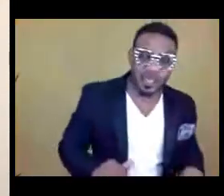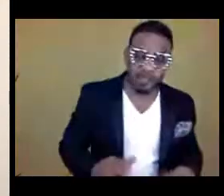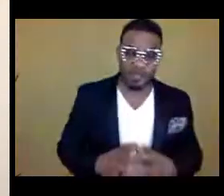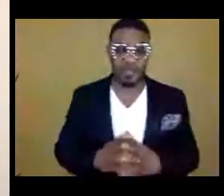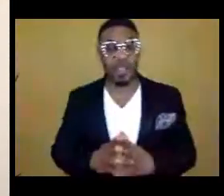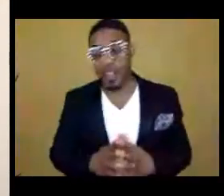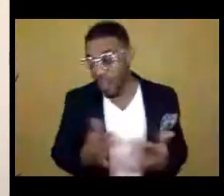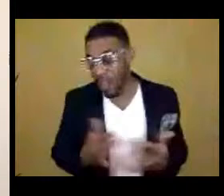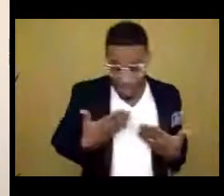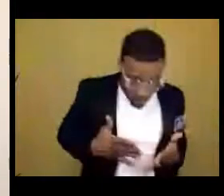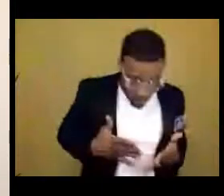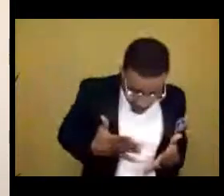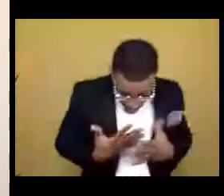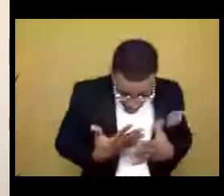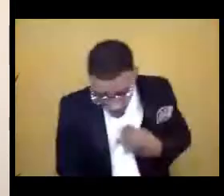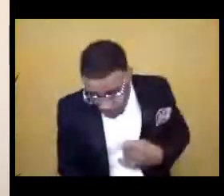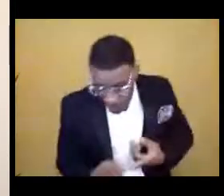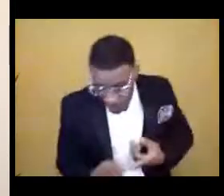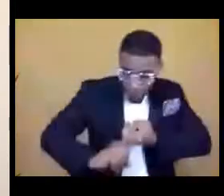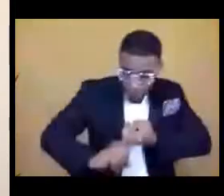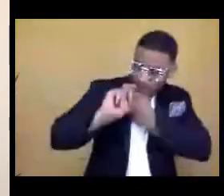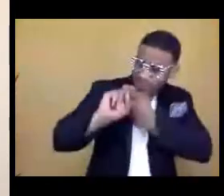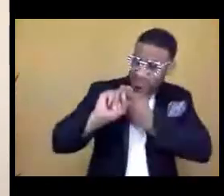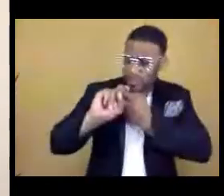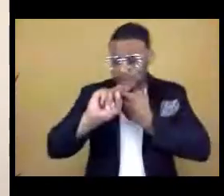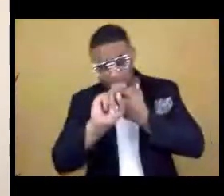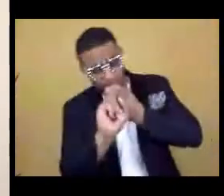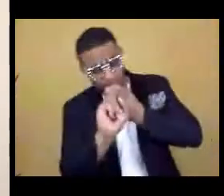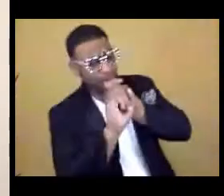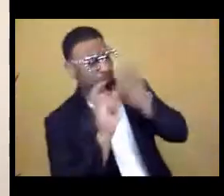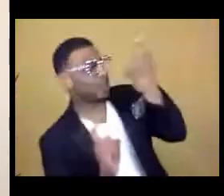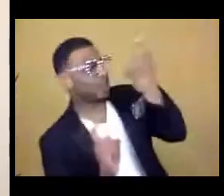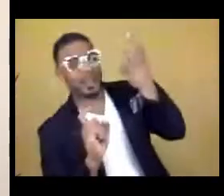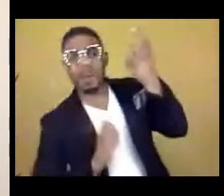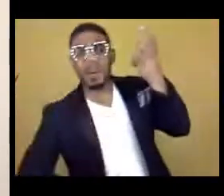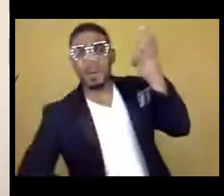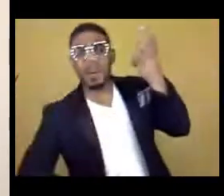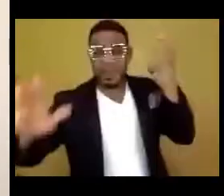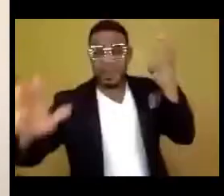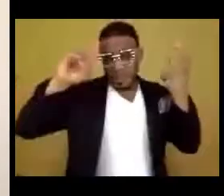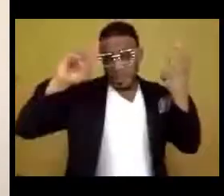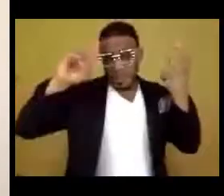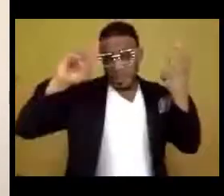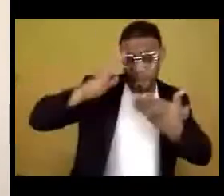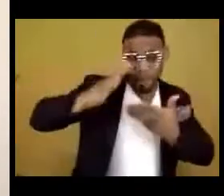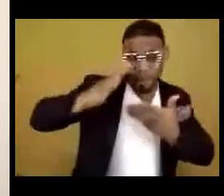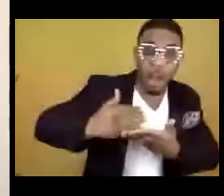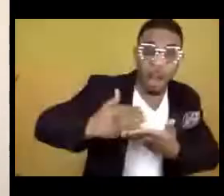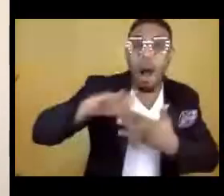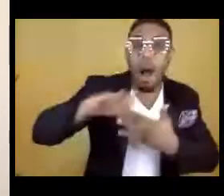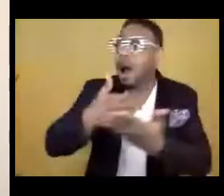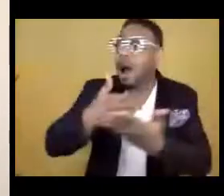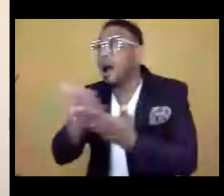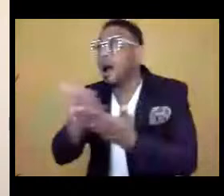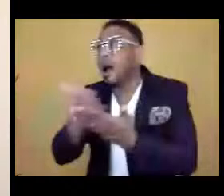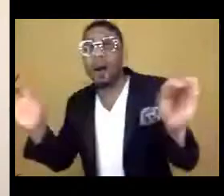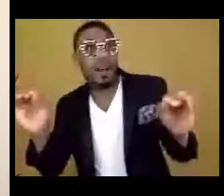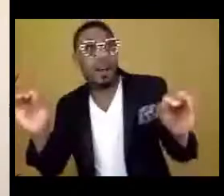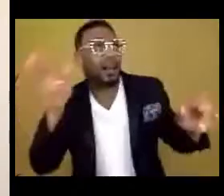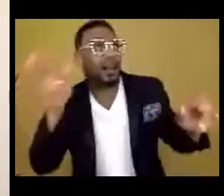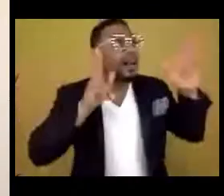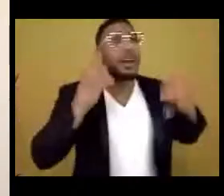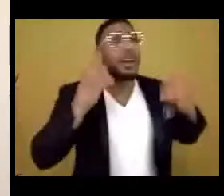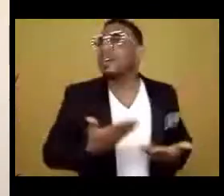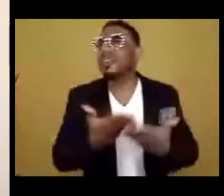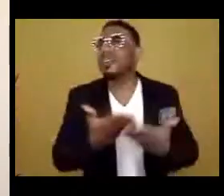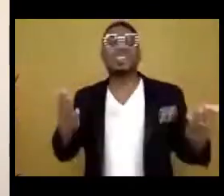I lost a friend, I lost a friend, I lost my mind, and nobody believes me. Said